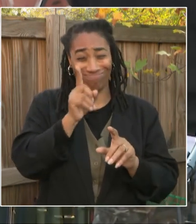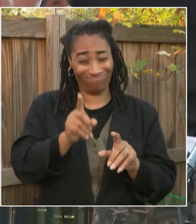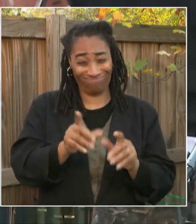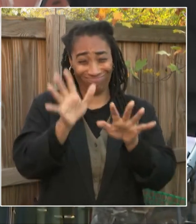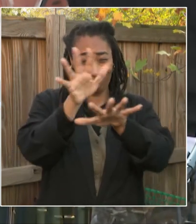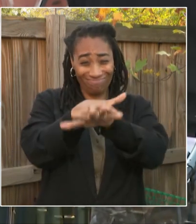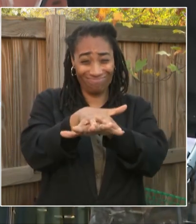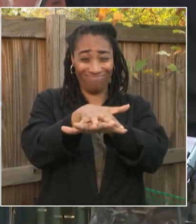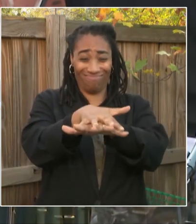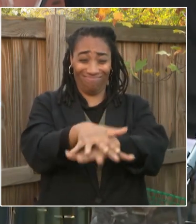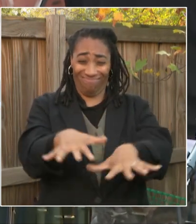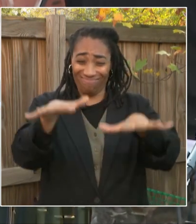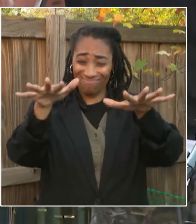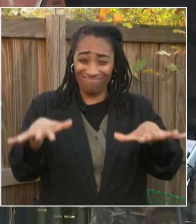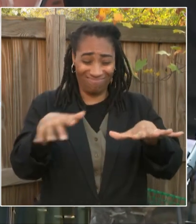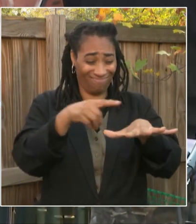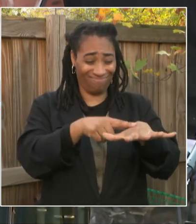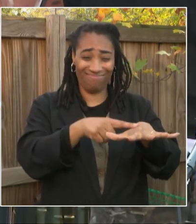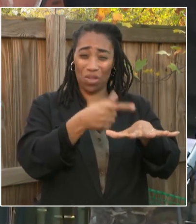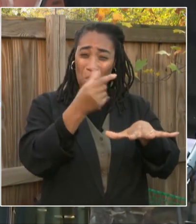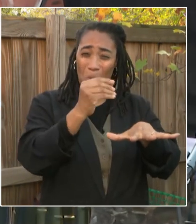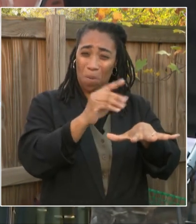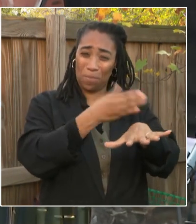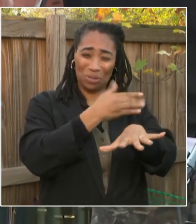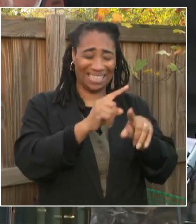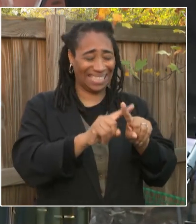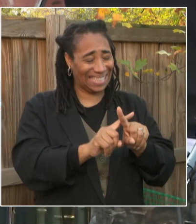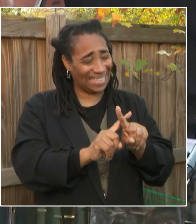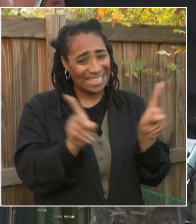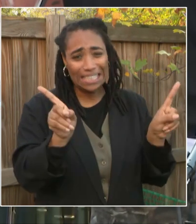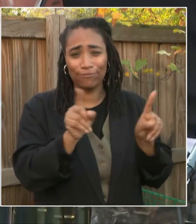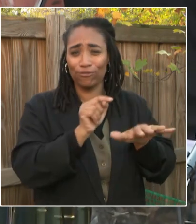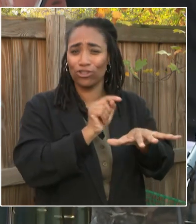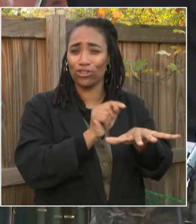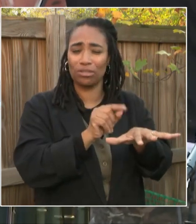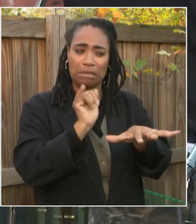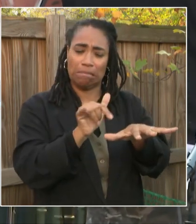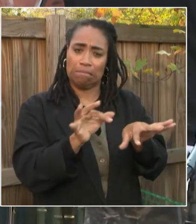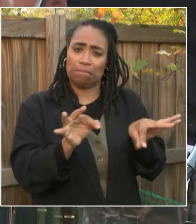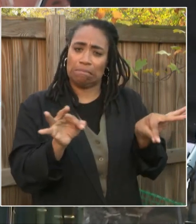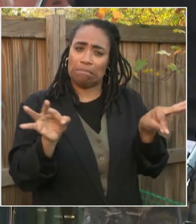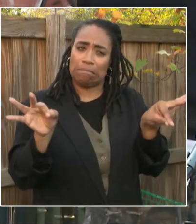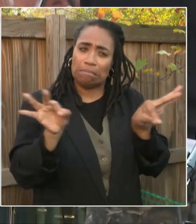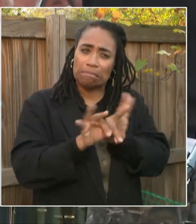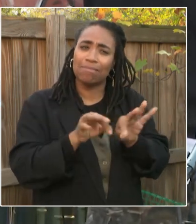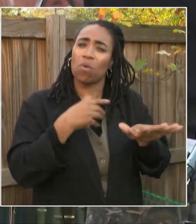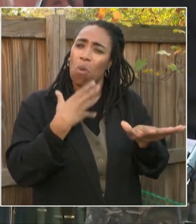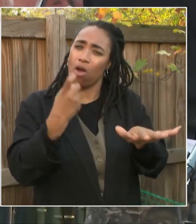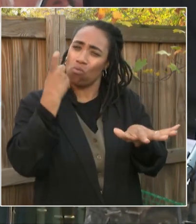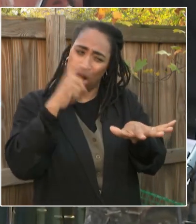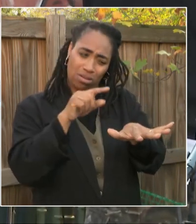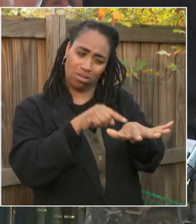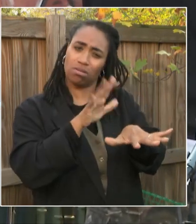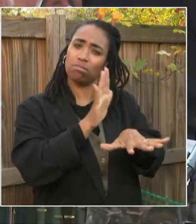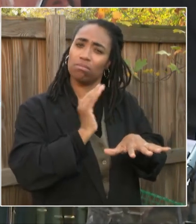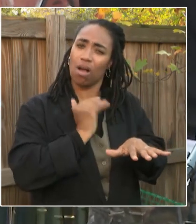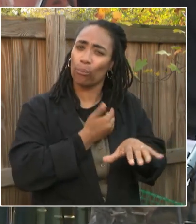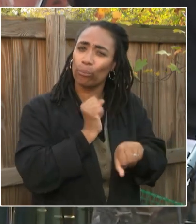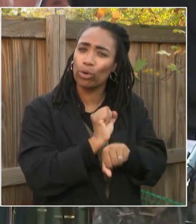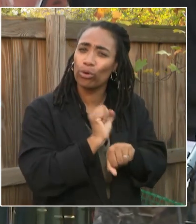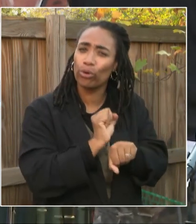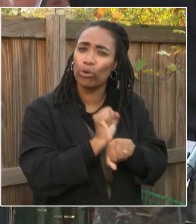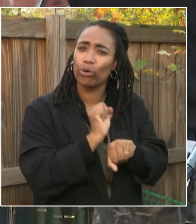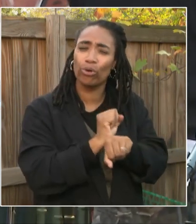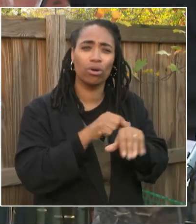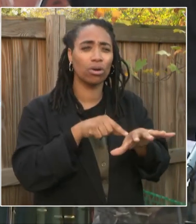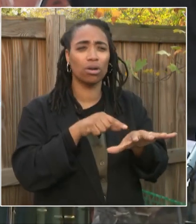it's just so important that we recognize what we've done. Ron Moulton, Natalie Hopkinson got